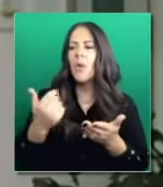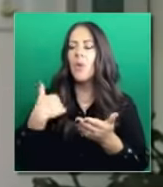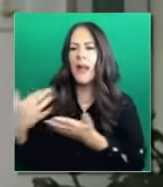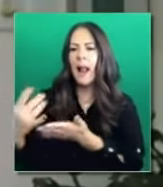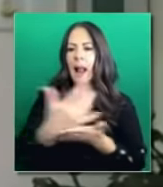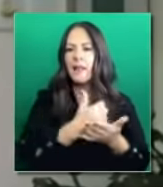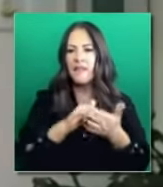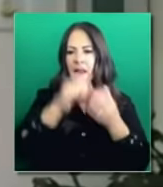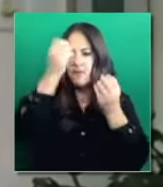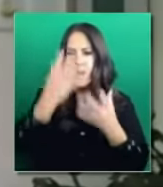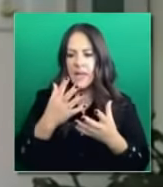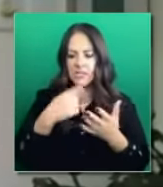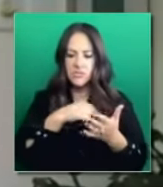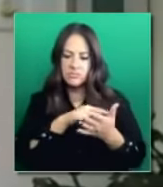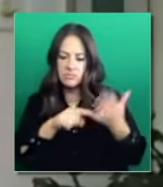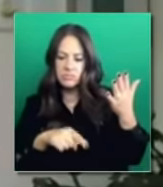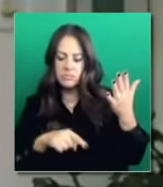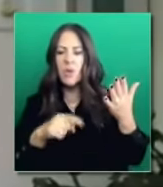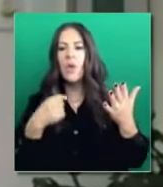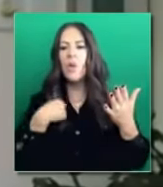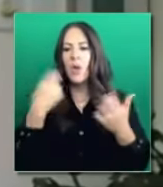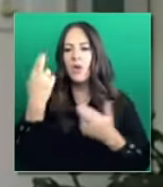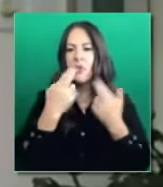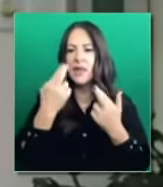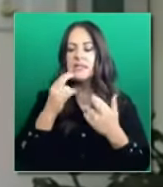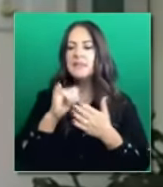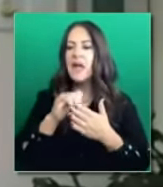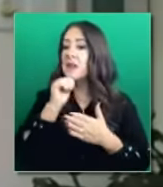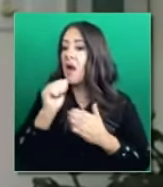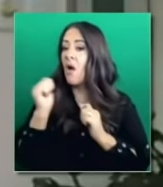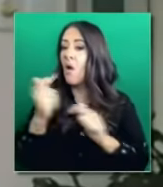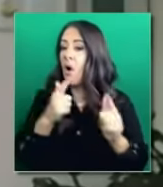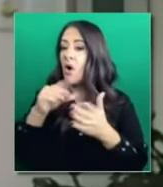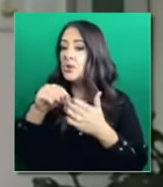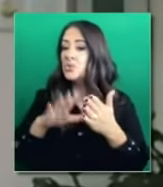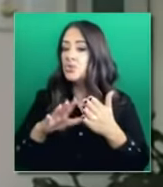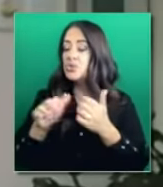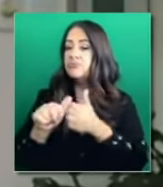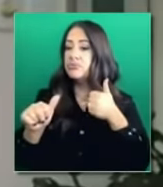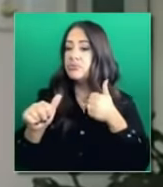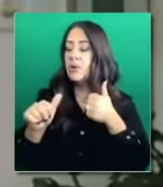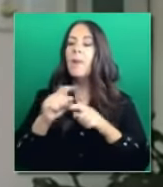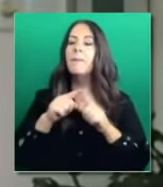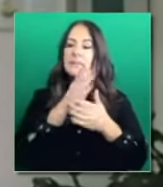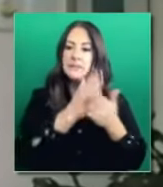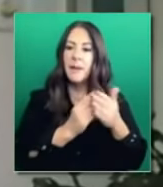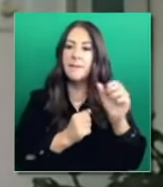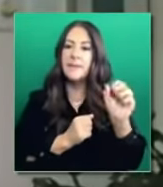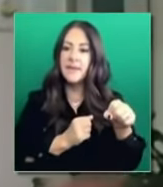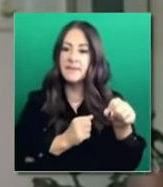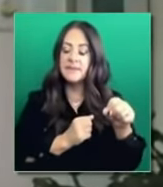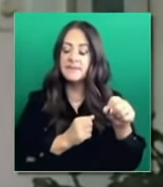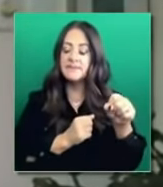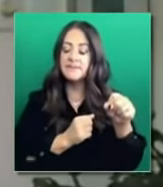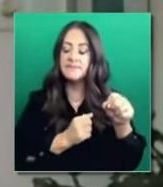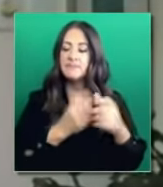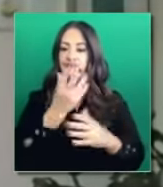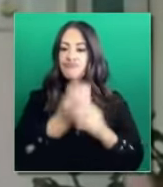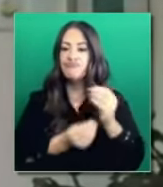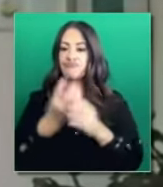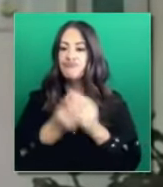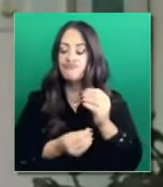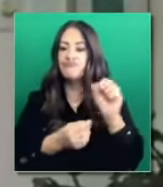that learning loss has not occurred for all students, but it certainly has occurred for some, and that there is